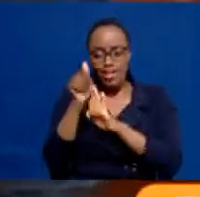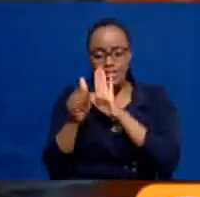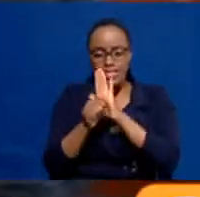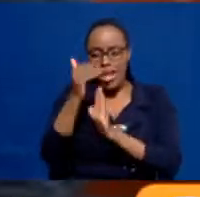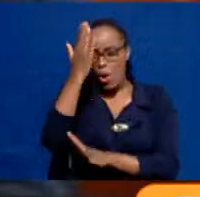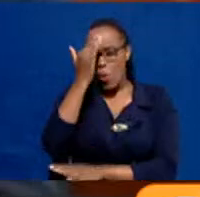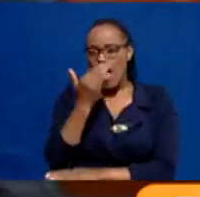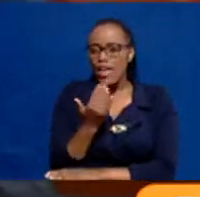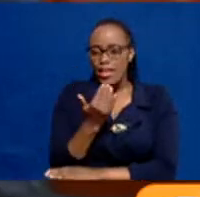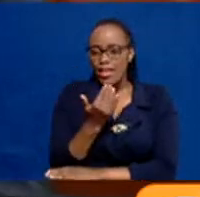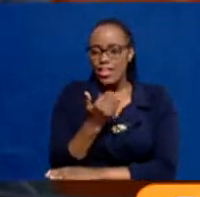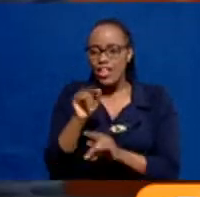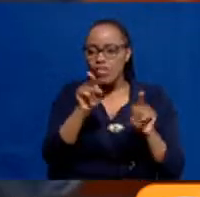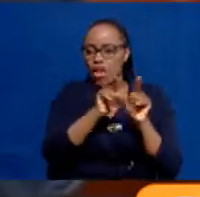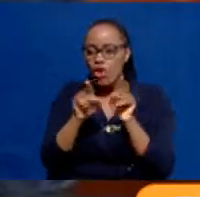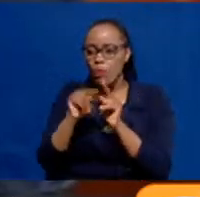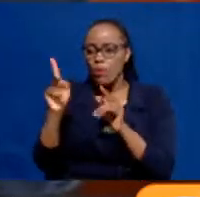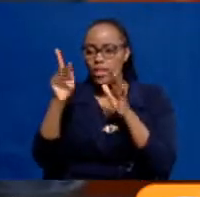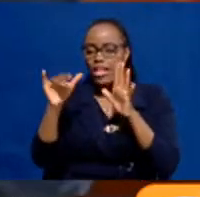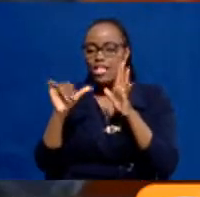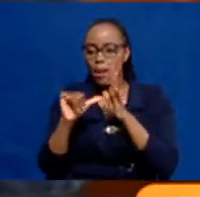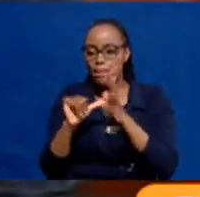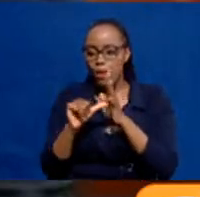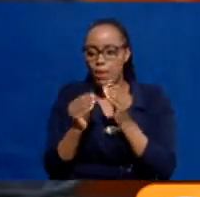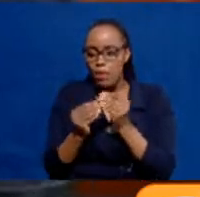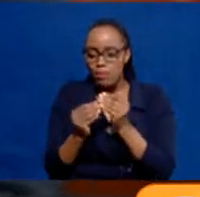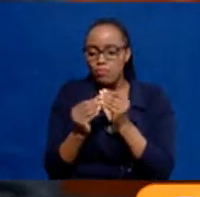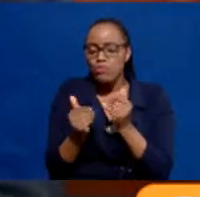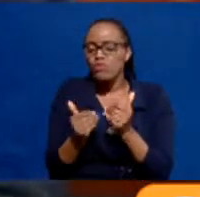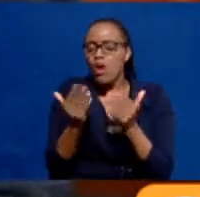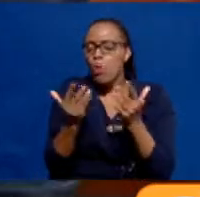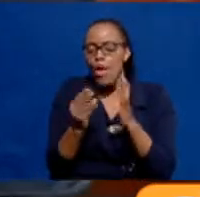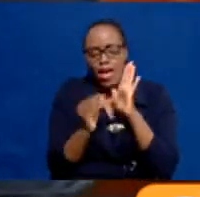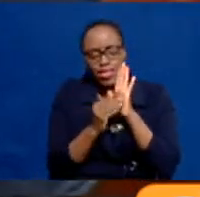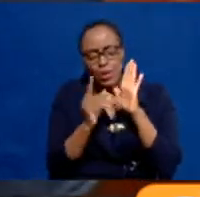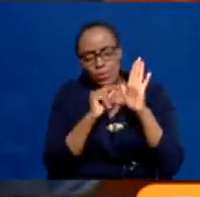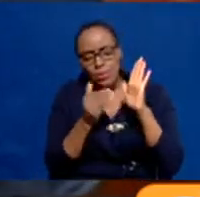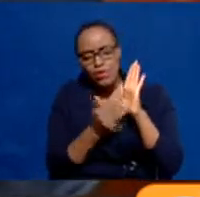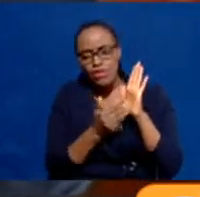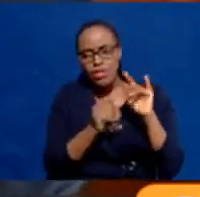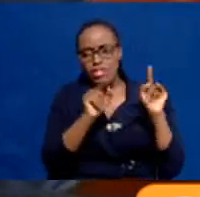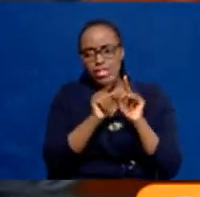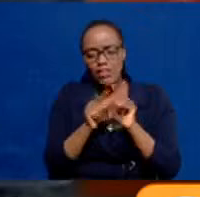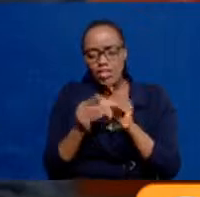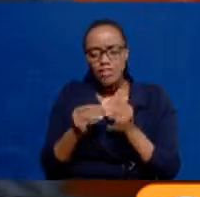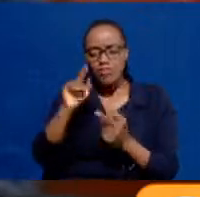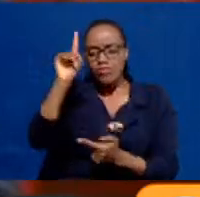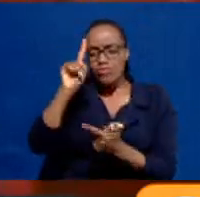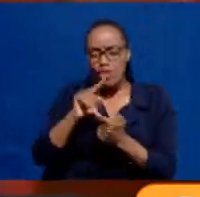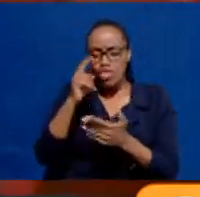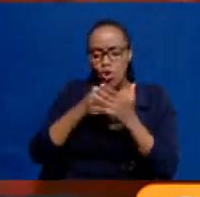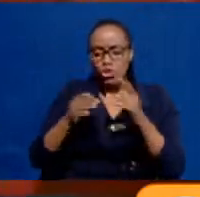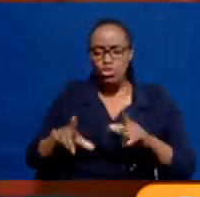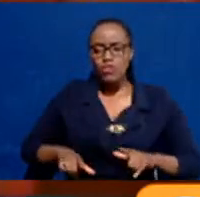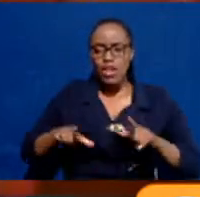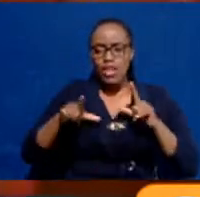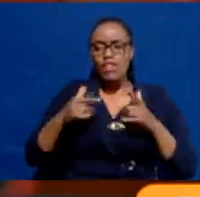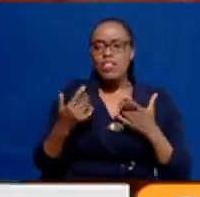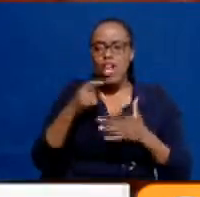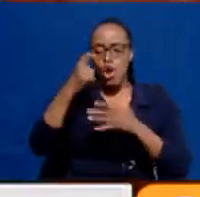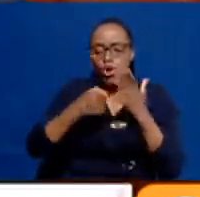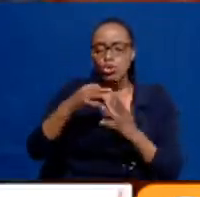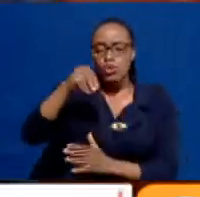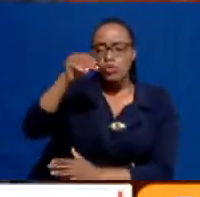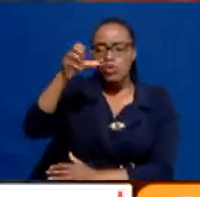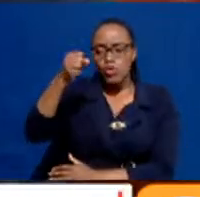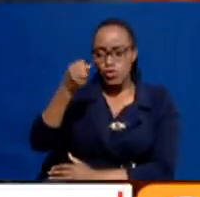it that the common mwananchi's problems are being addressed? Where is it that the cost of living is being brought down? Where is it that the cost of unga is